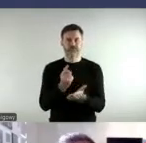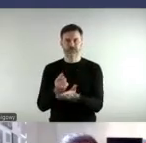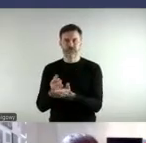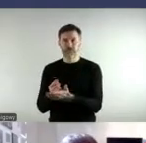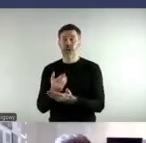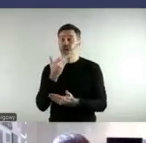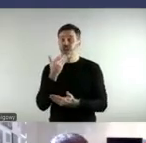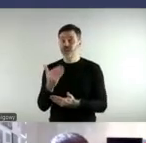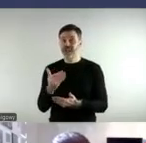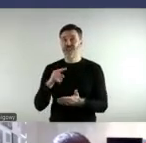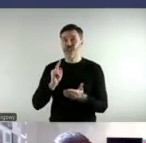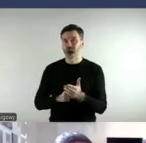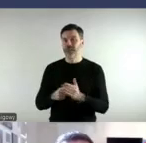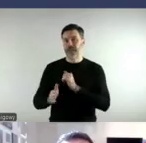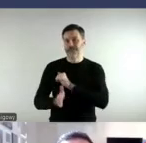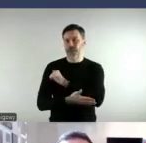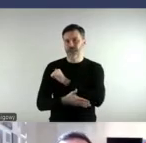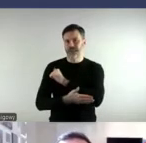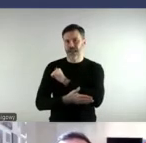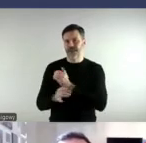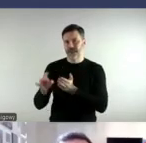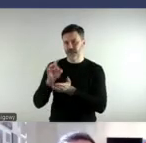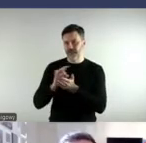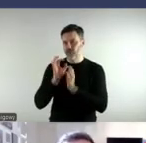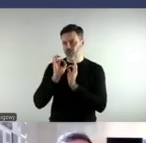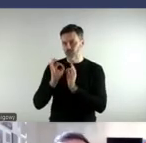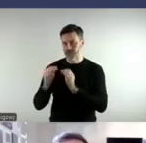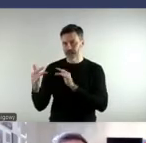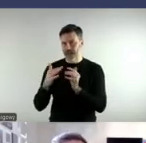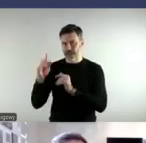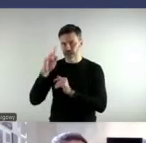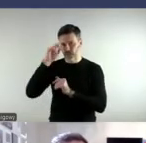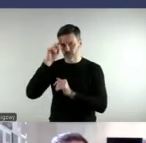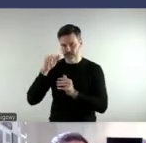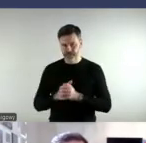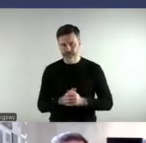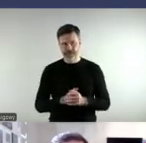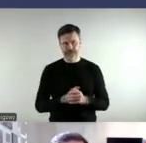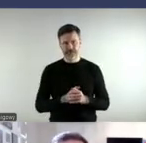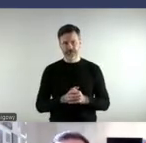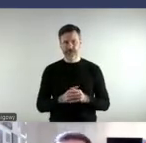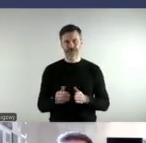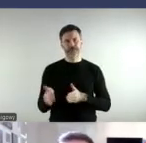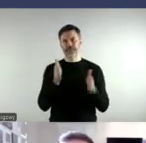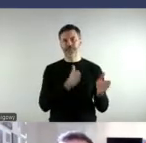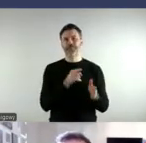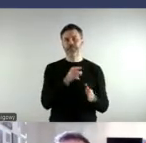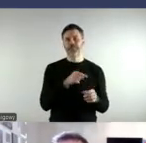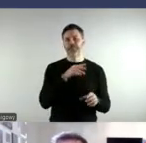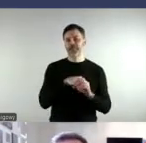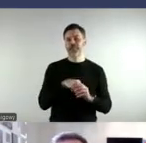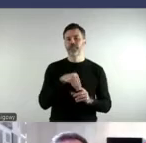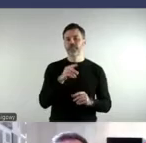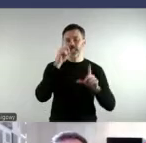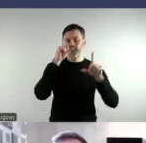and implementation teams are formed. And this is what helps us function best at the municipal level. These are our main tasks. For